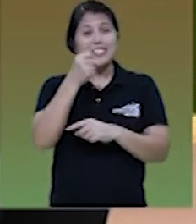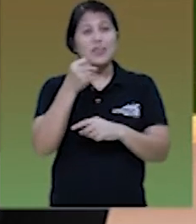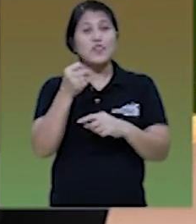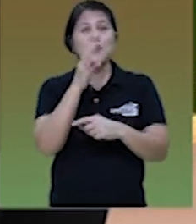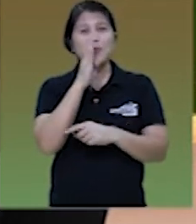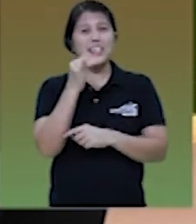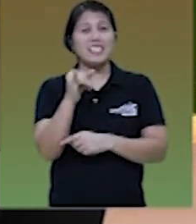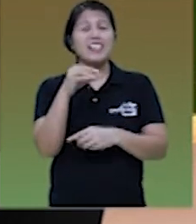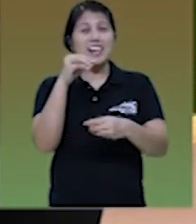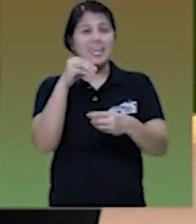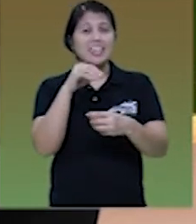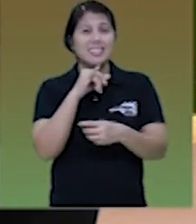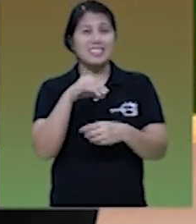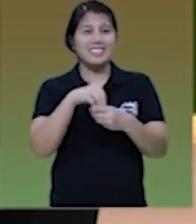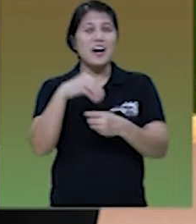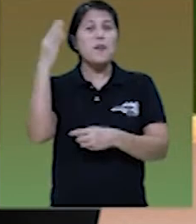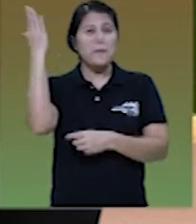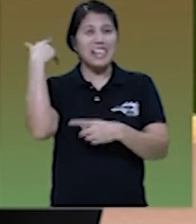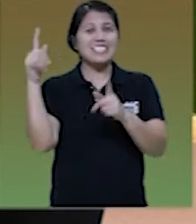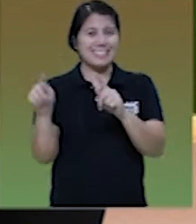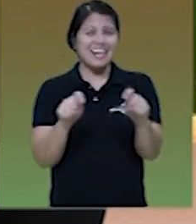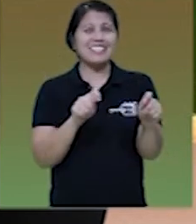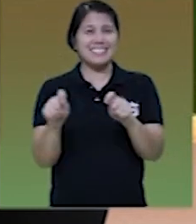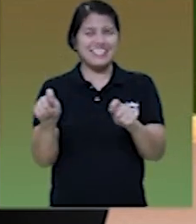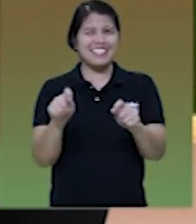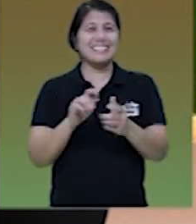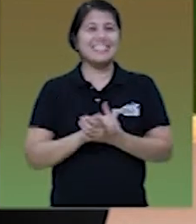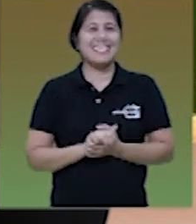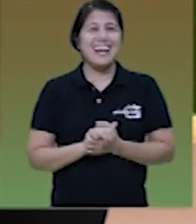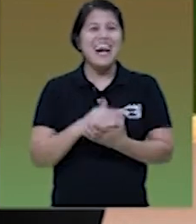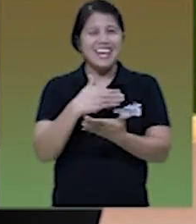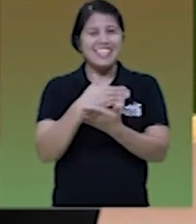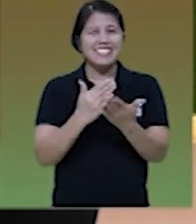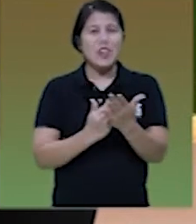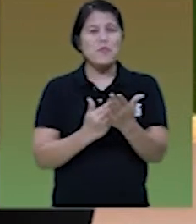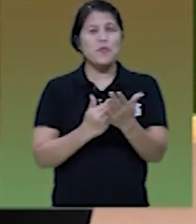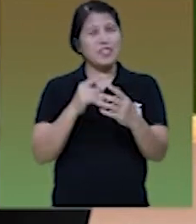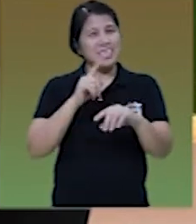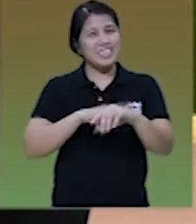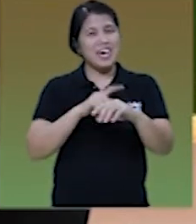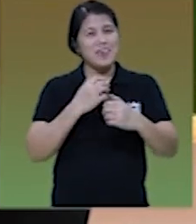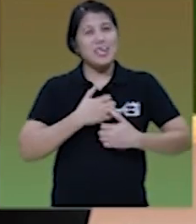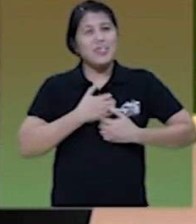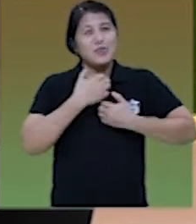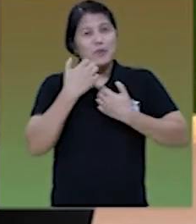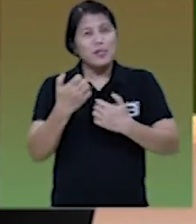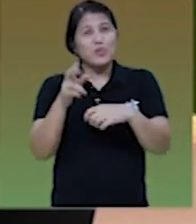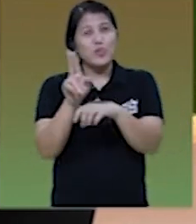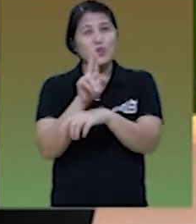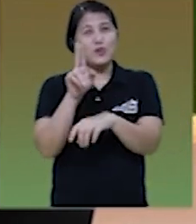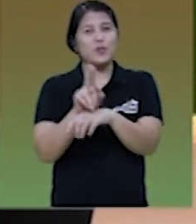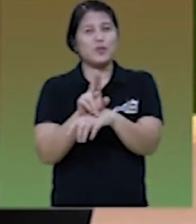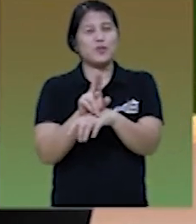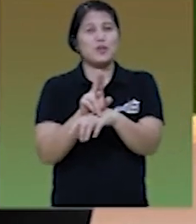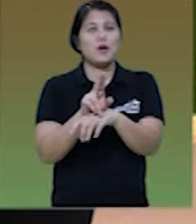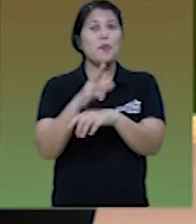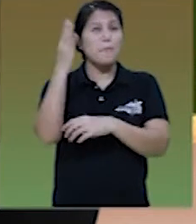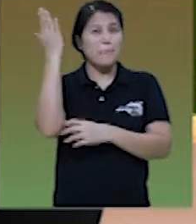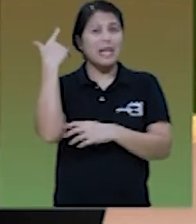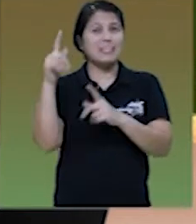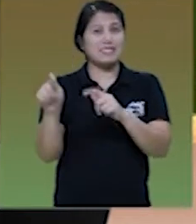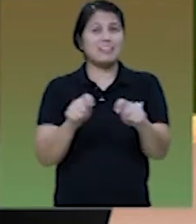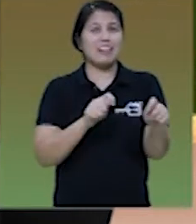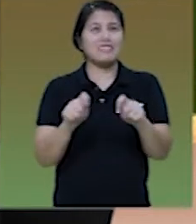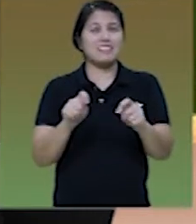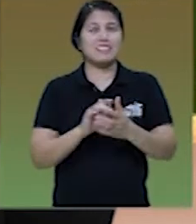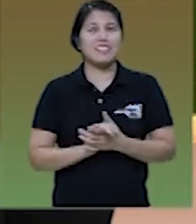state of being is in the past tense. Some of the time expressions used to express past